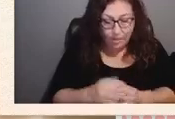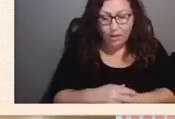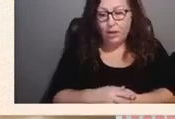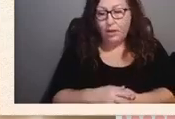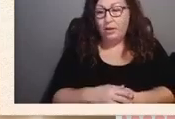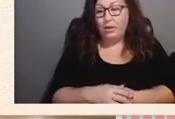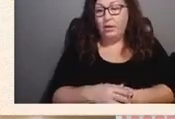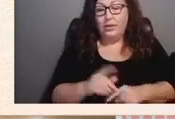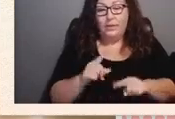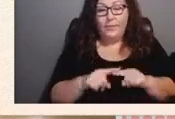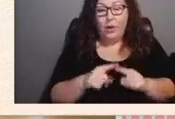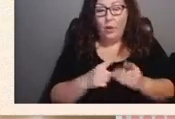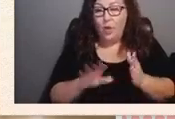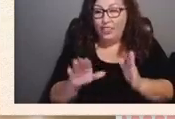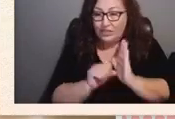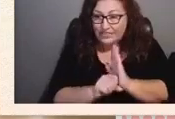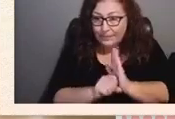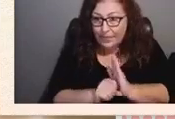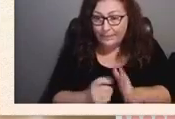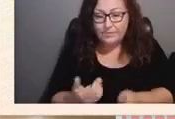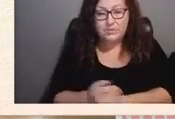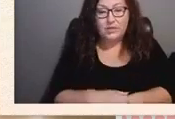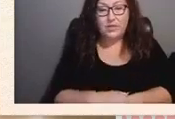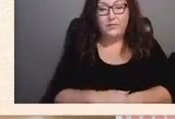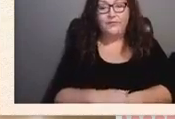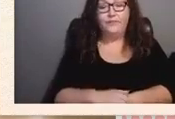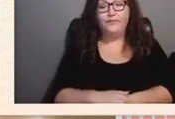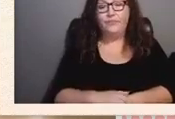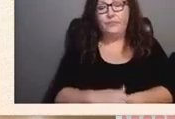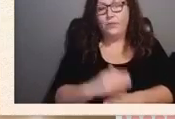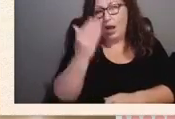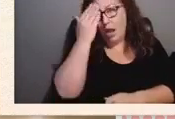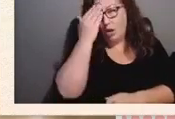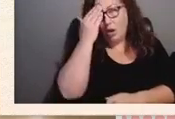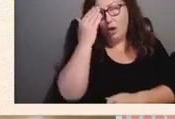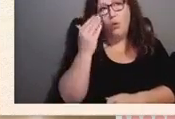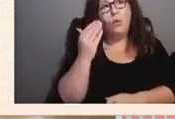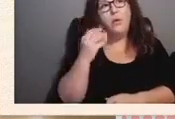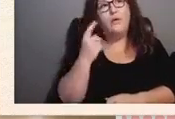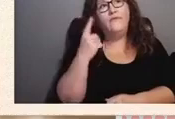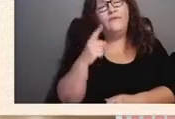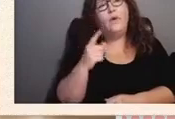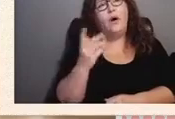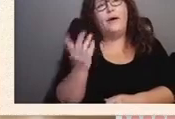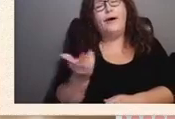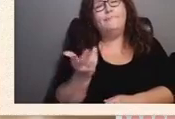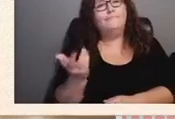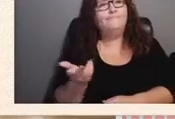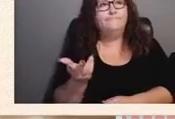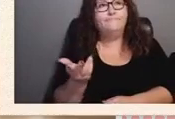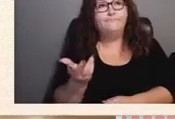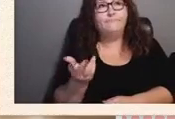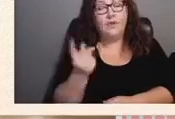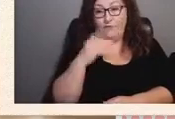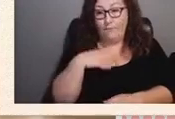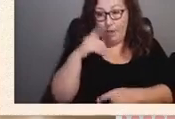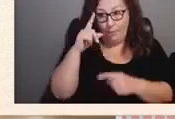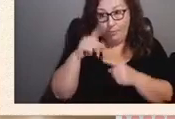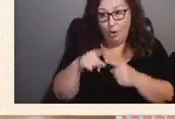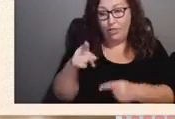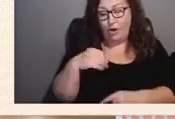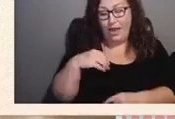are. I know that for one for my brother, he has